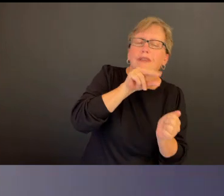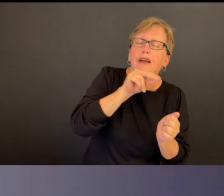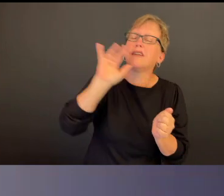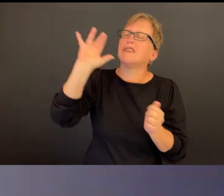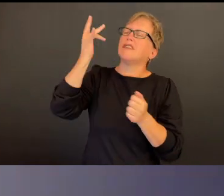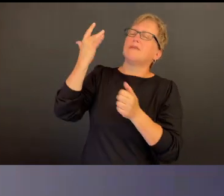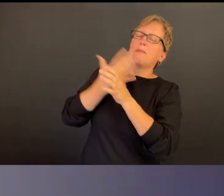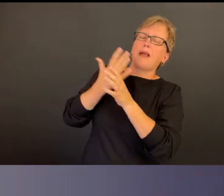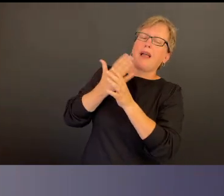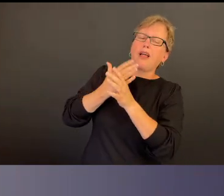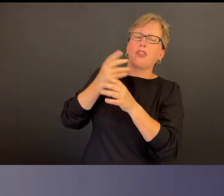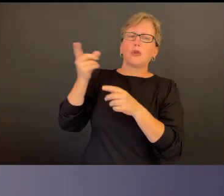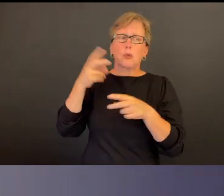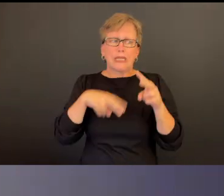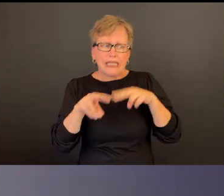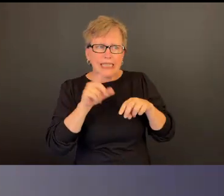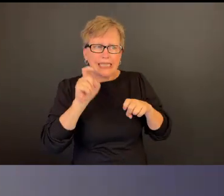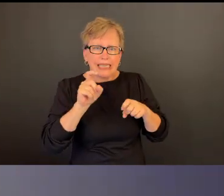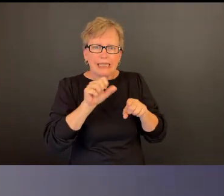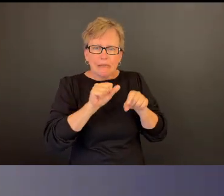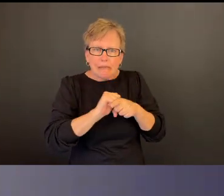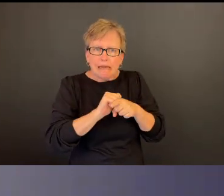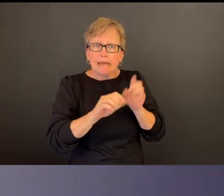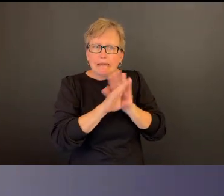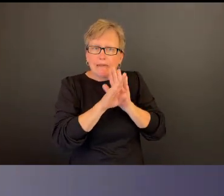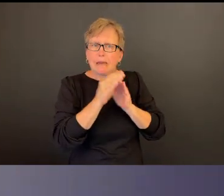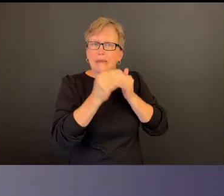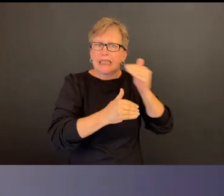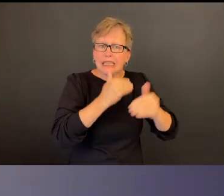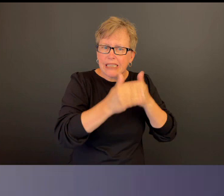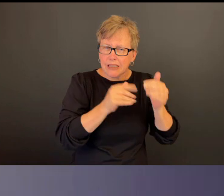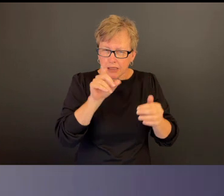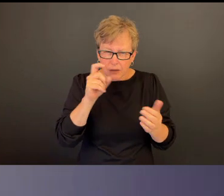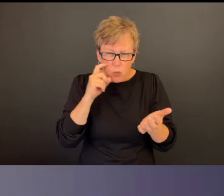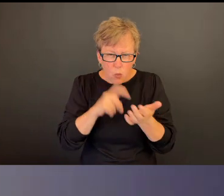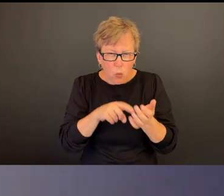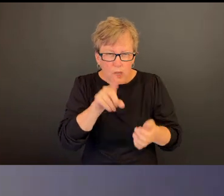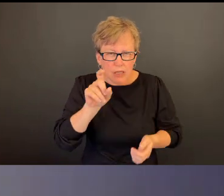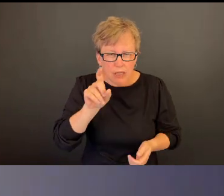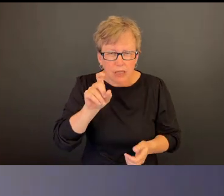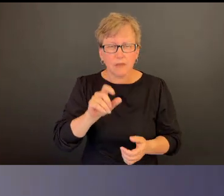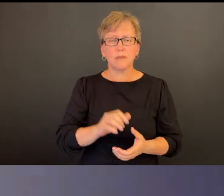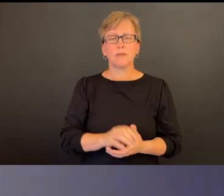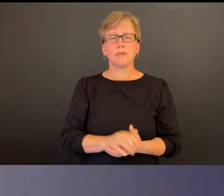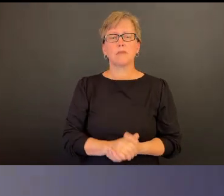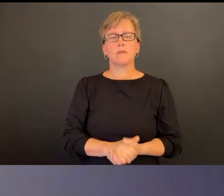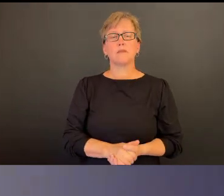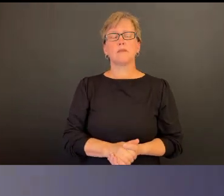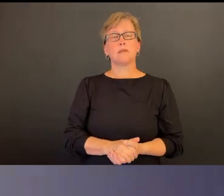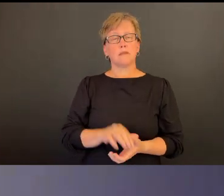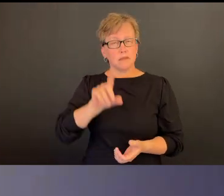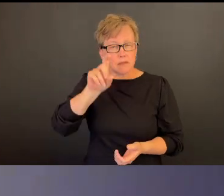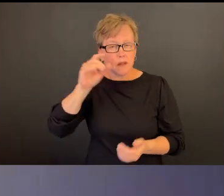maybe more difficulty because of level of understanding of a child versus an adult can understand what the process is that's going on, where